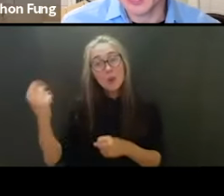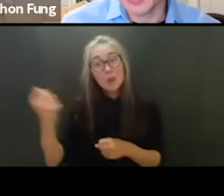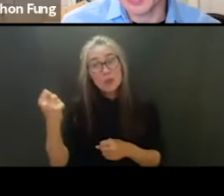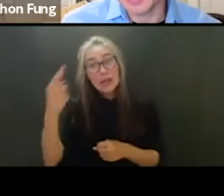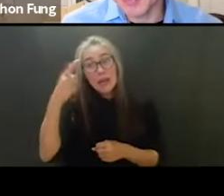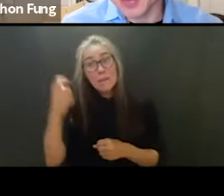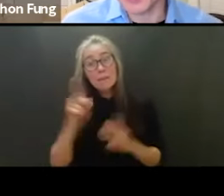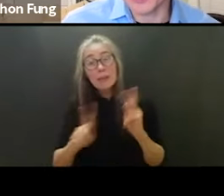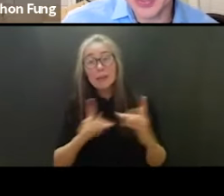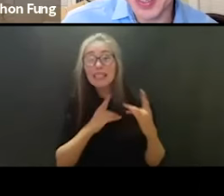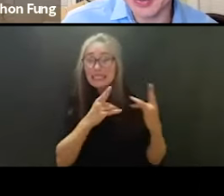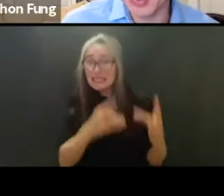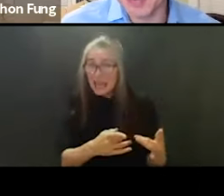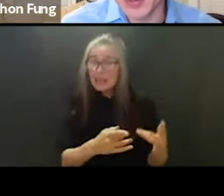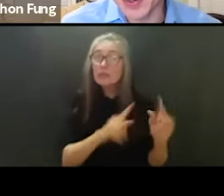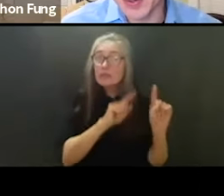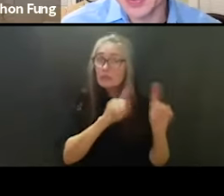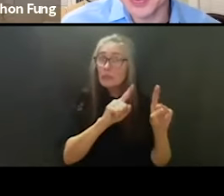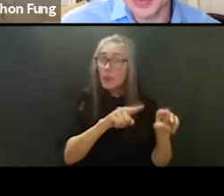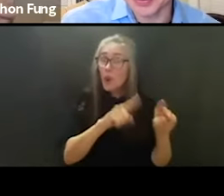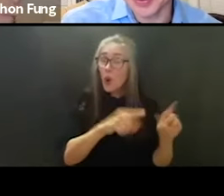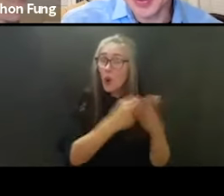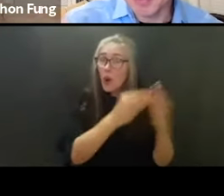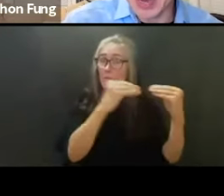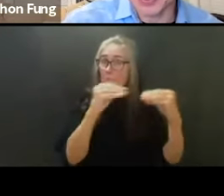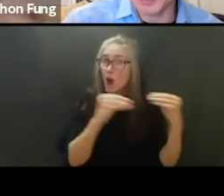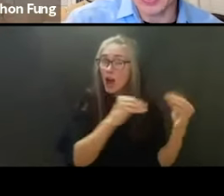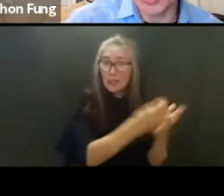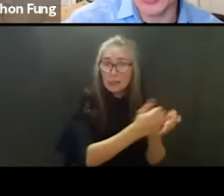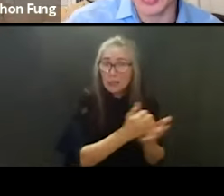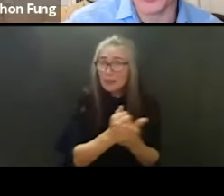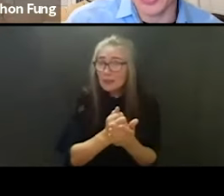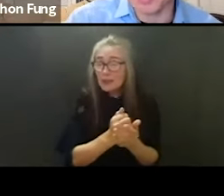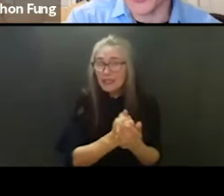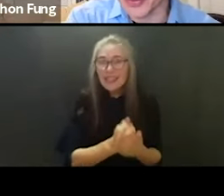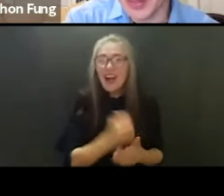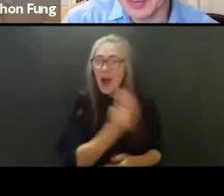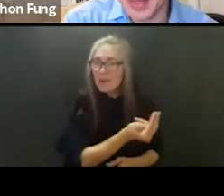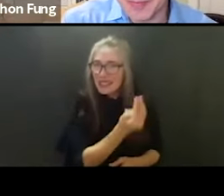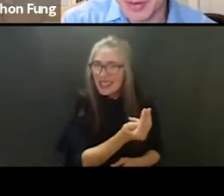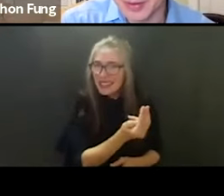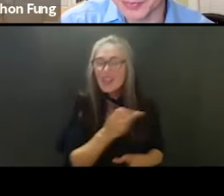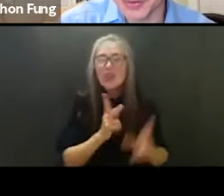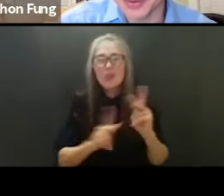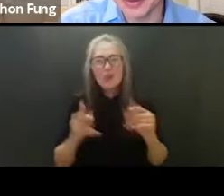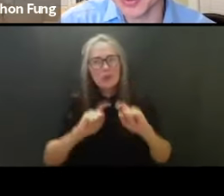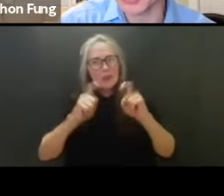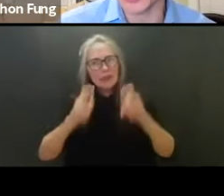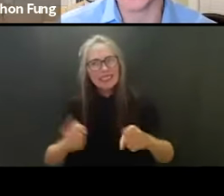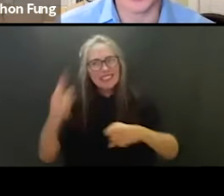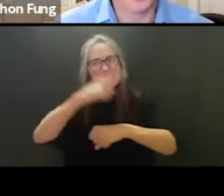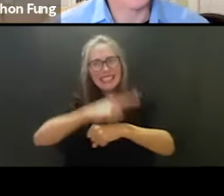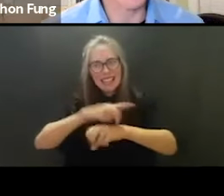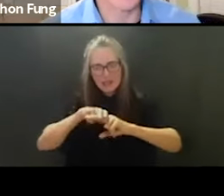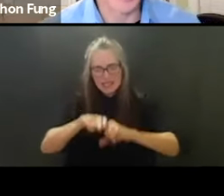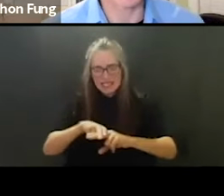on maybe the weekend or on Monday. And so they would be able to spend Tuesday to vote before they left market with their goods and